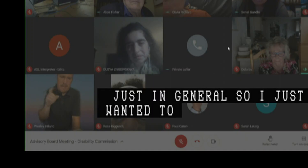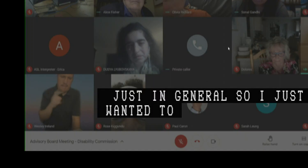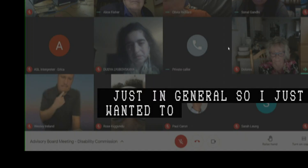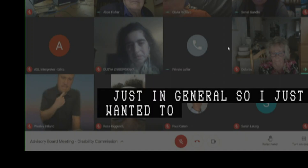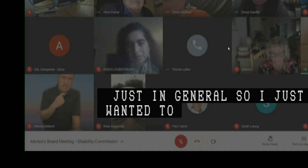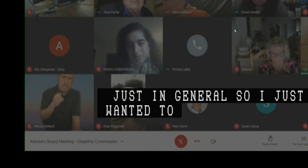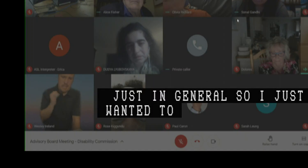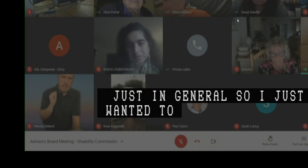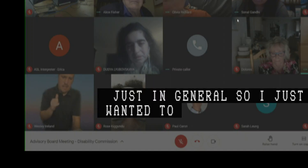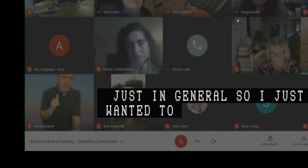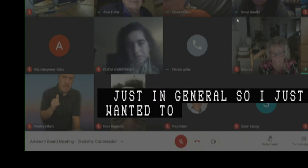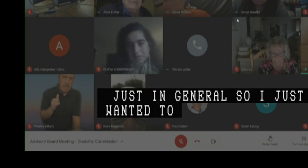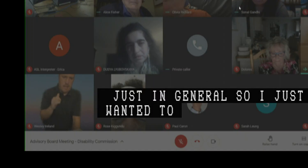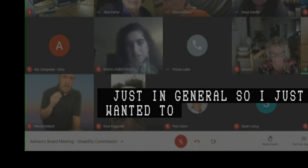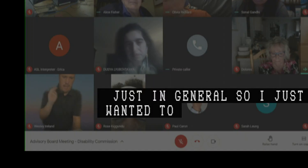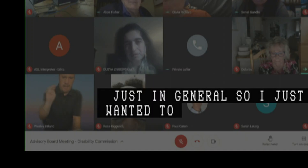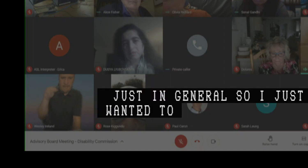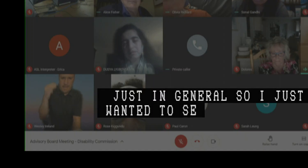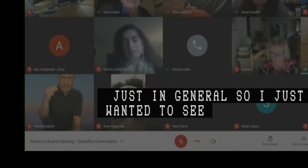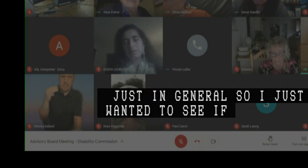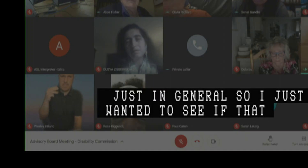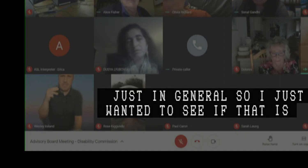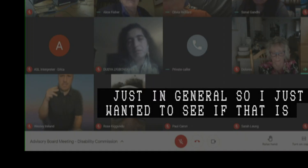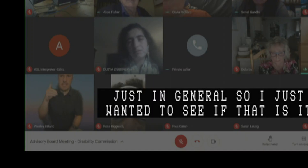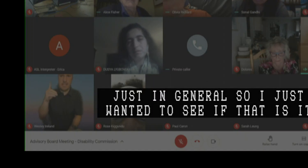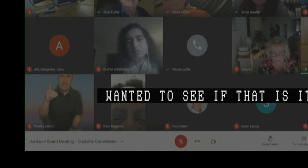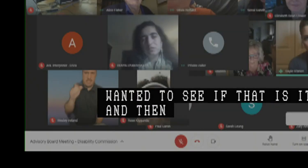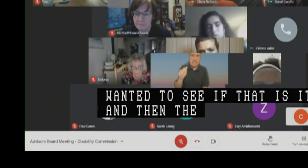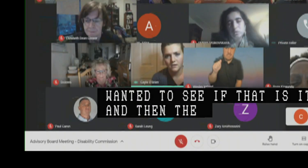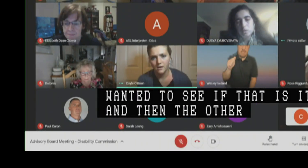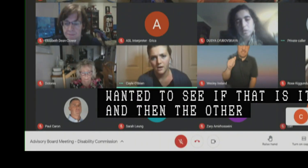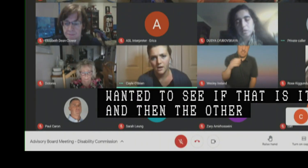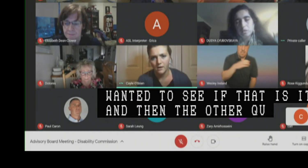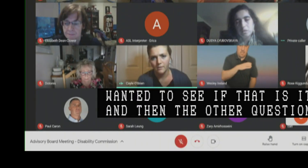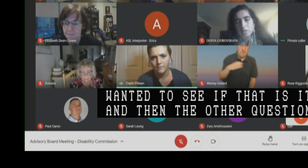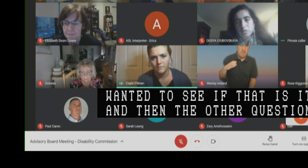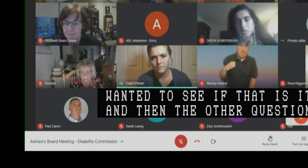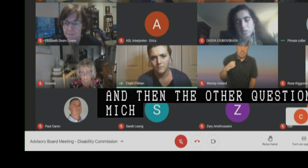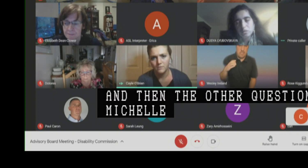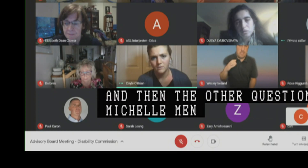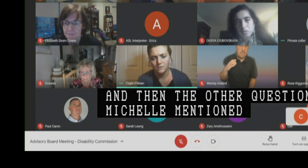other question, Michelle mentioned that